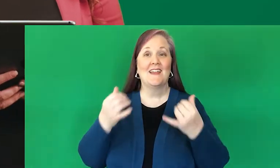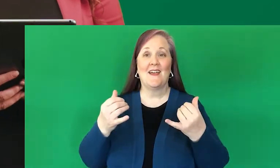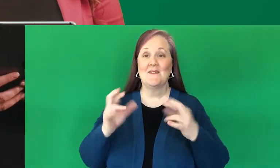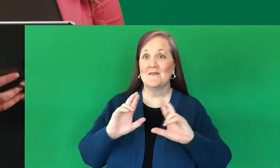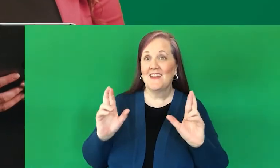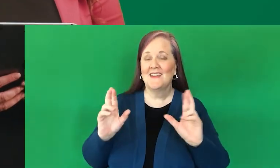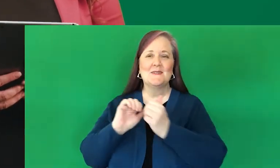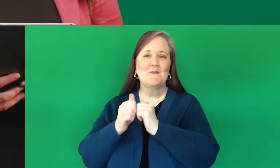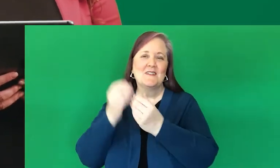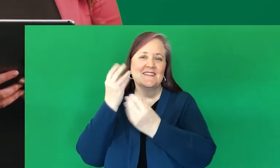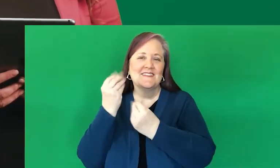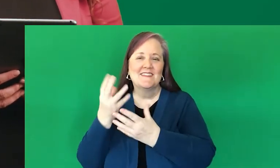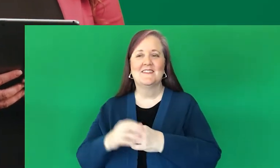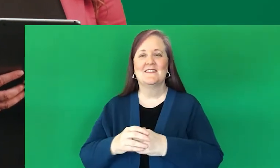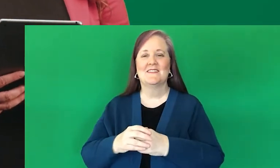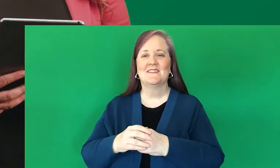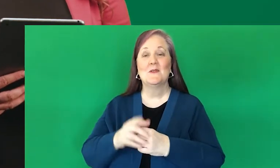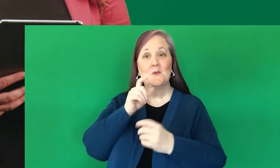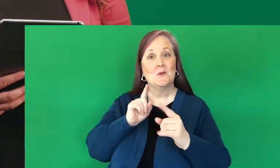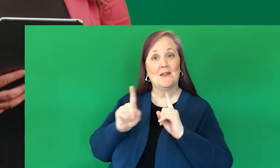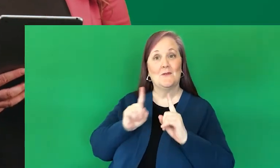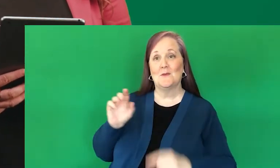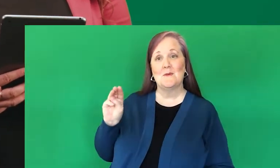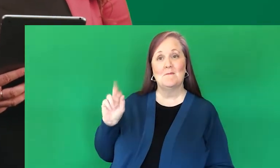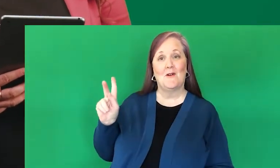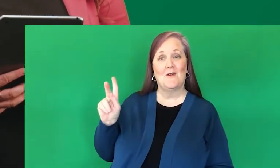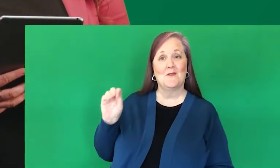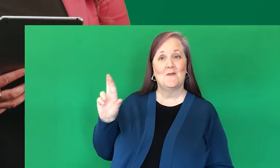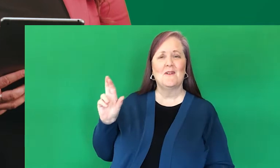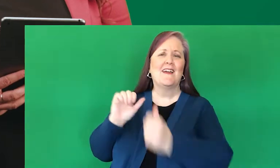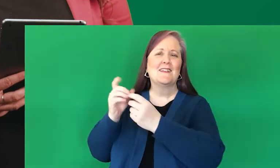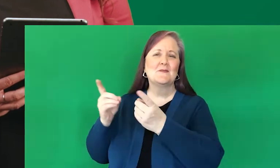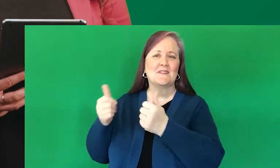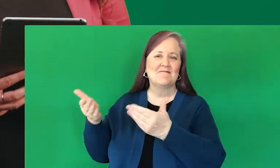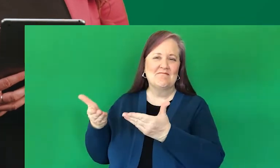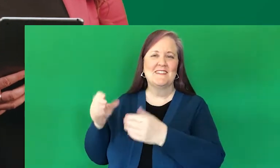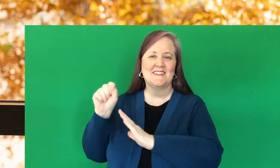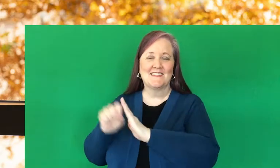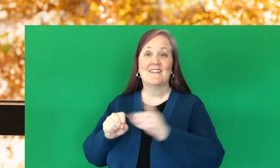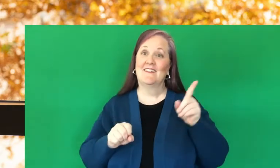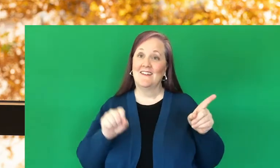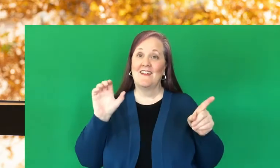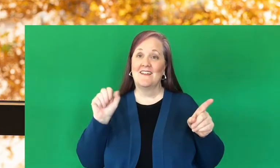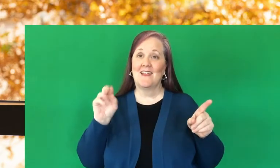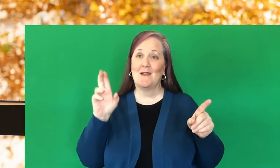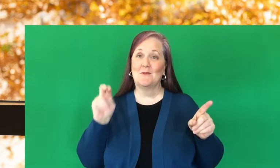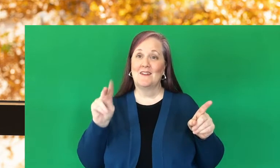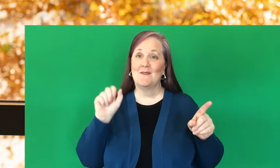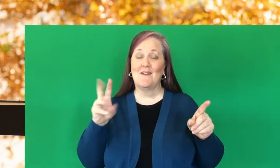And now it's time for our sports update. Interviewing Mark Orr, Athletics Director at Sacramento State, is Cameron